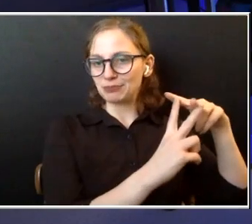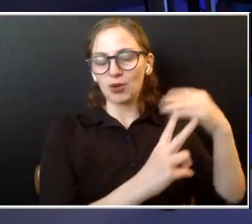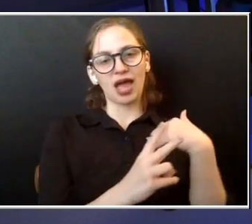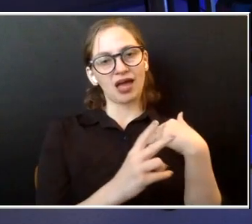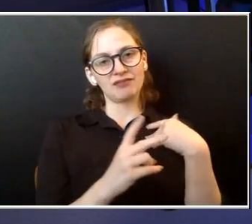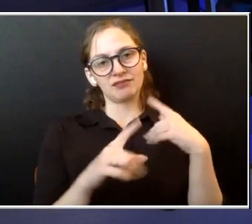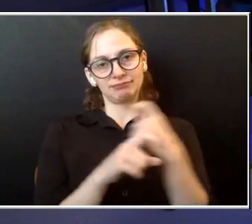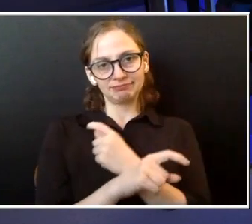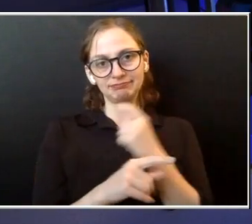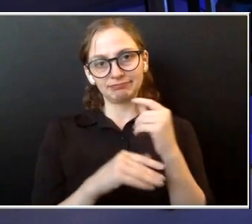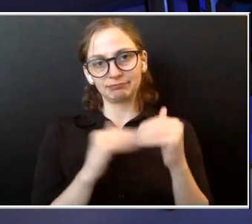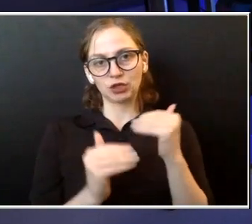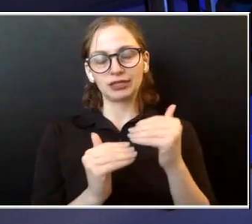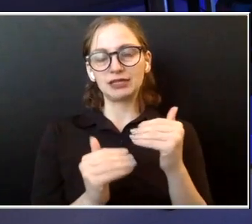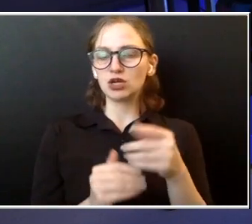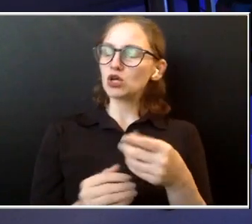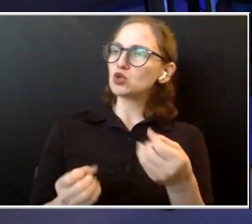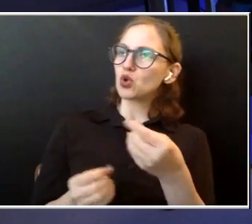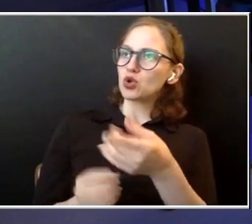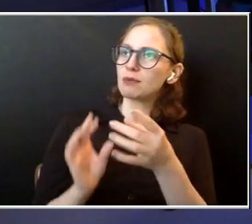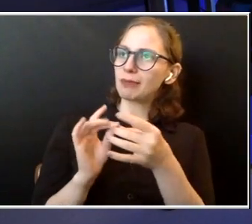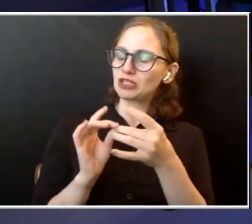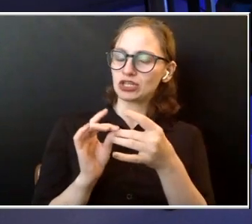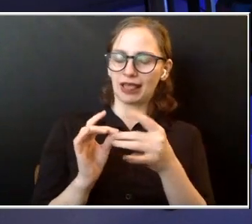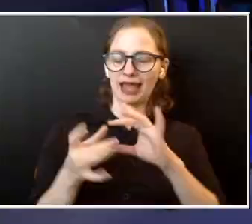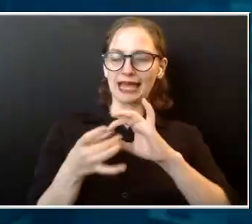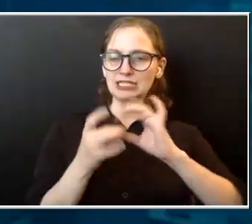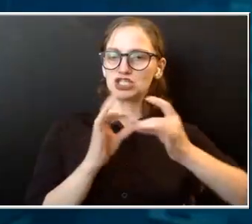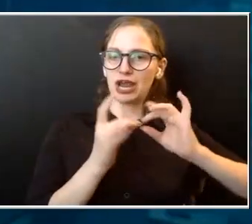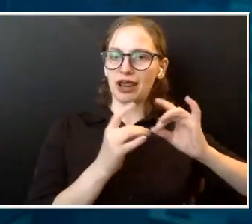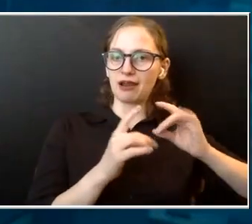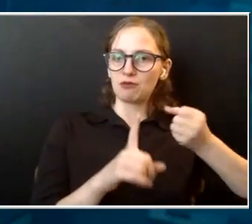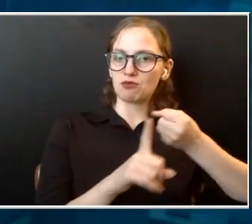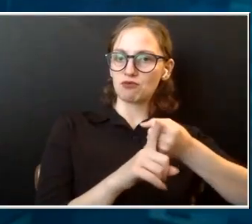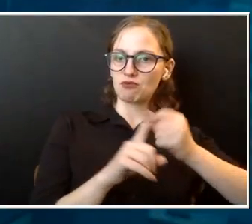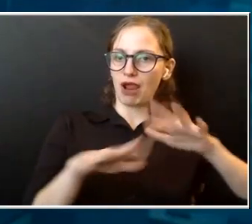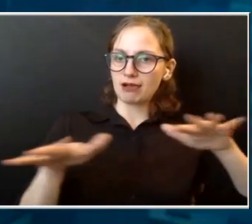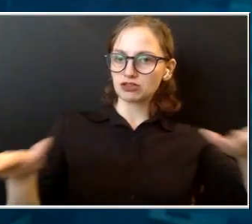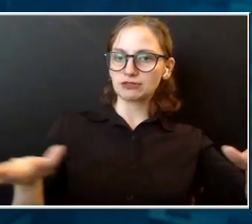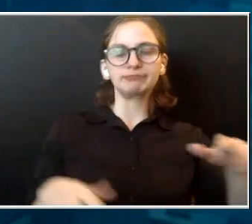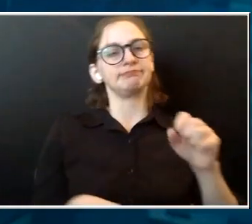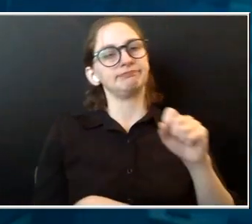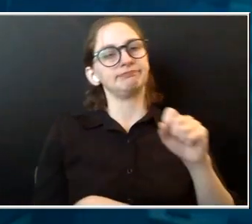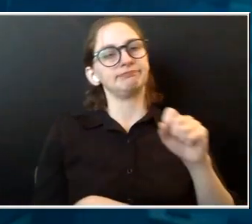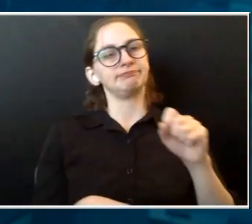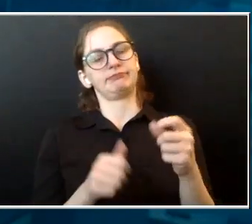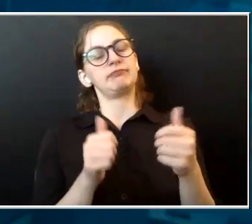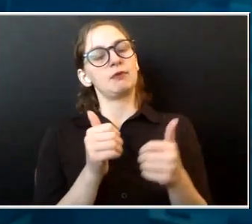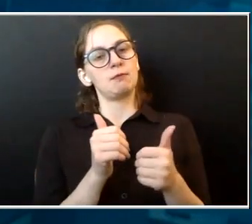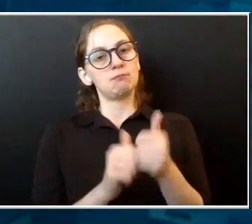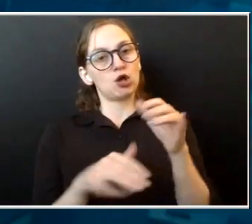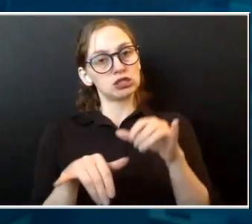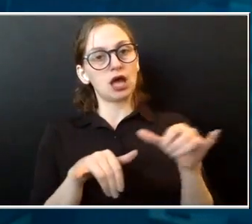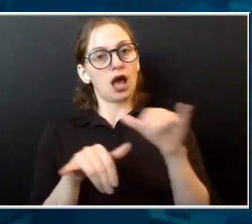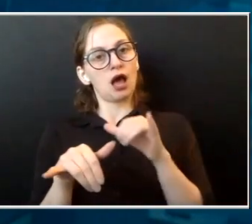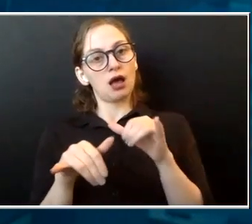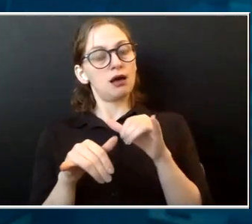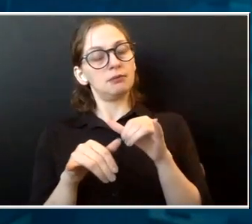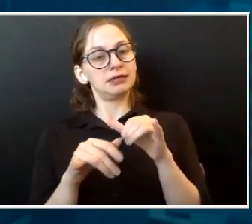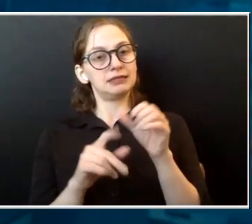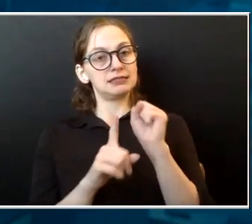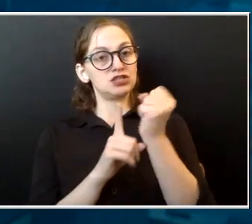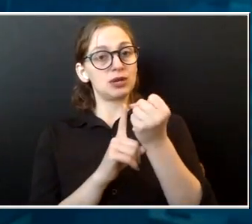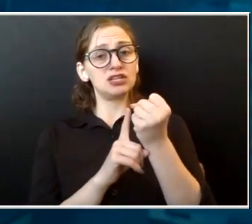chain or a chain reaction. You want to talk a moment about that? Sure, absolutely. Most common kinds of situation is an altruistic donor comes forward, and